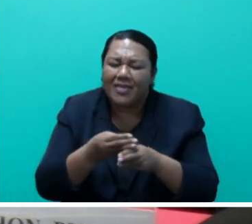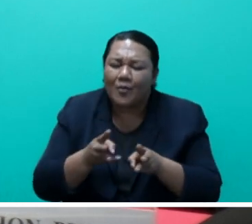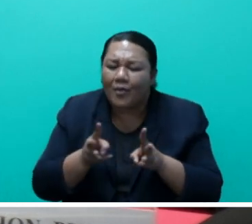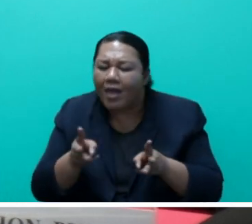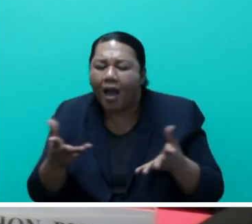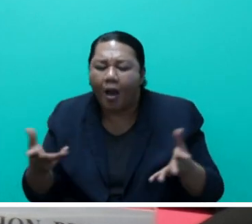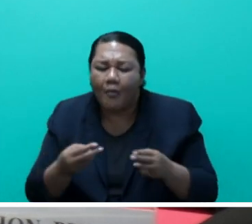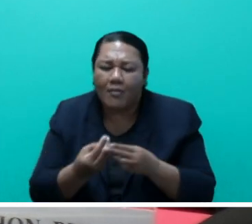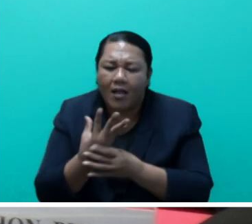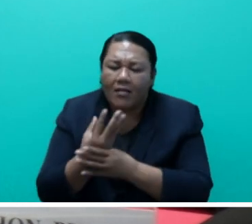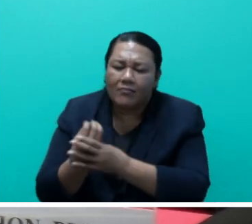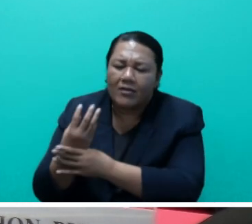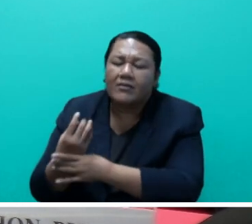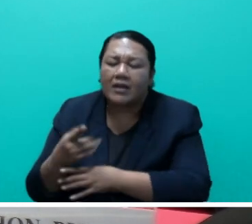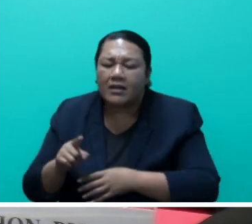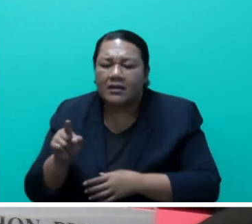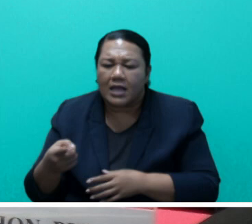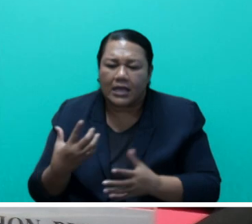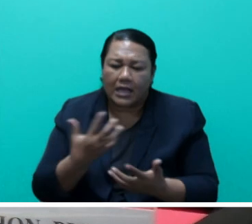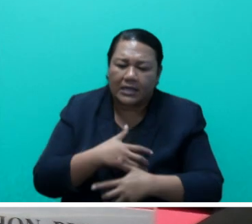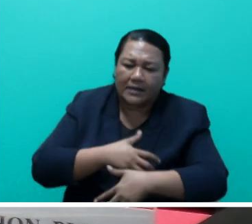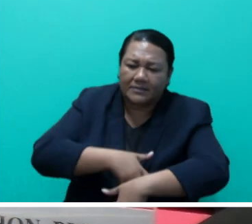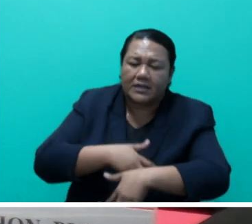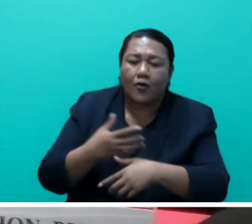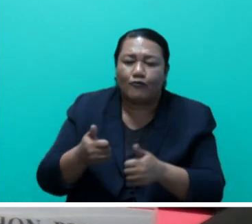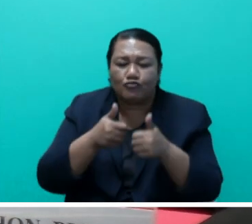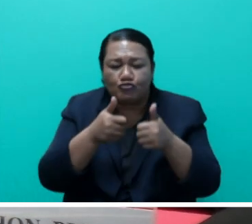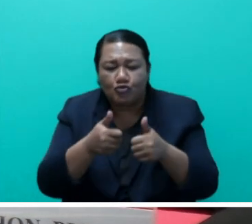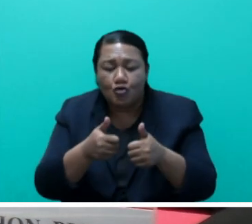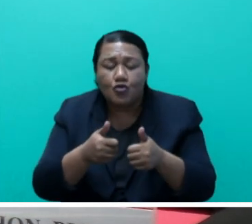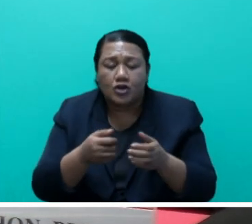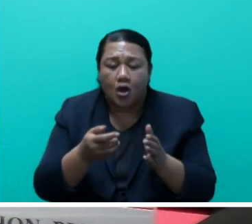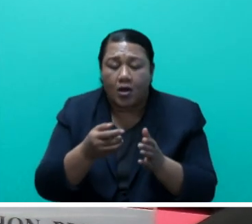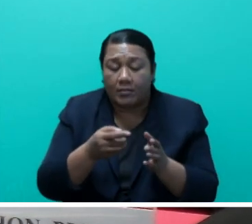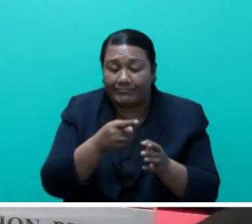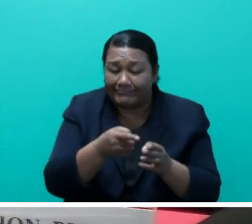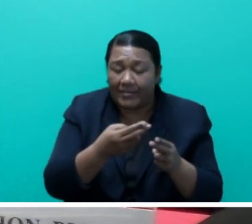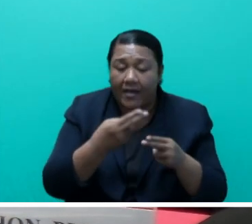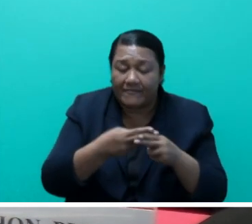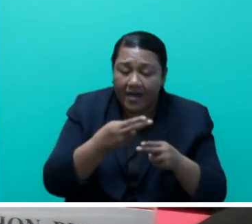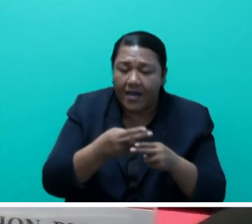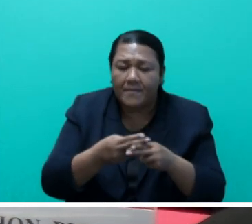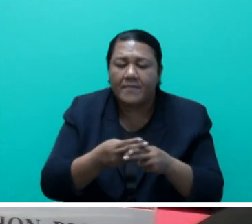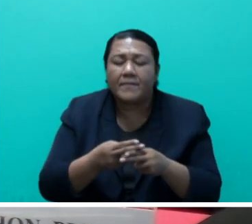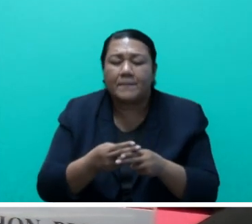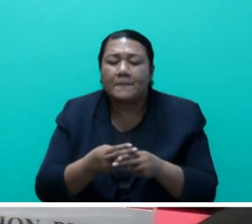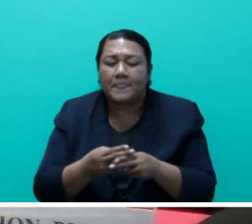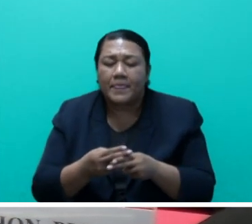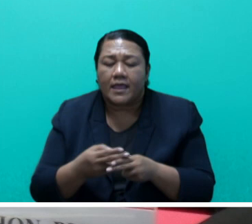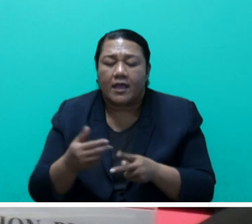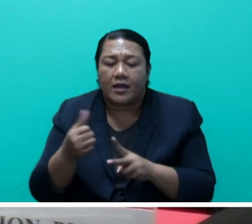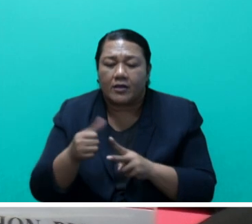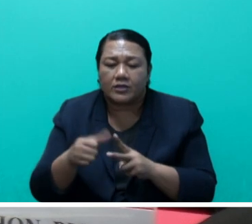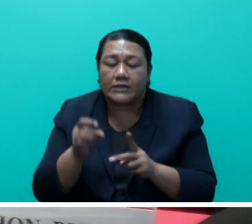quality cane, adoption of good crop husbandry practices, and importance of soil analysis